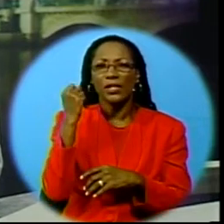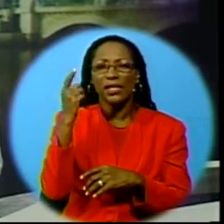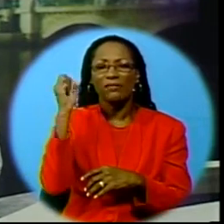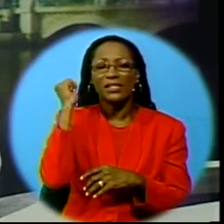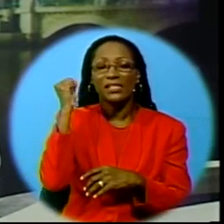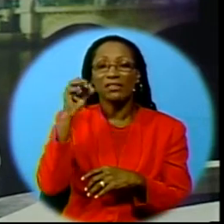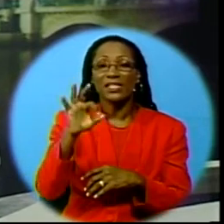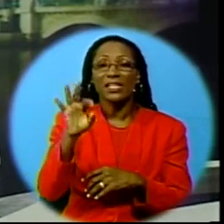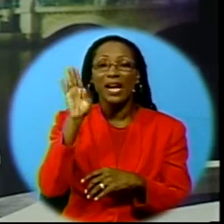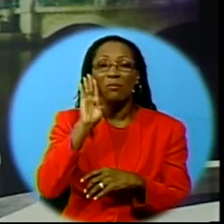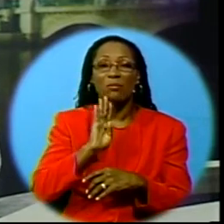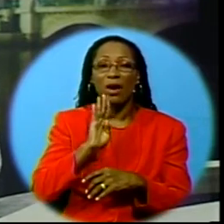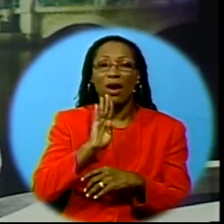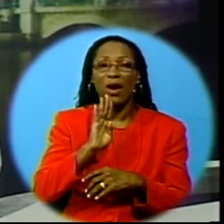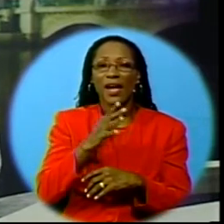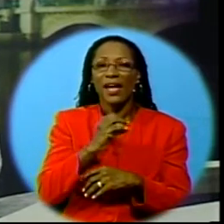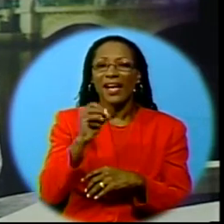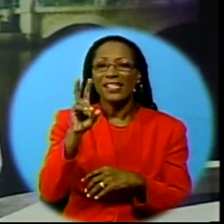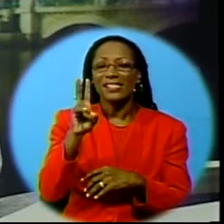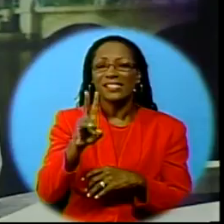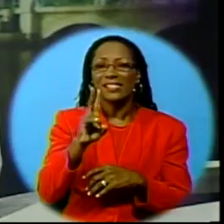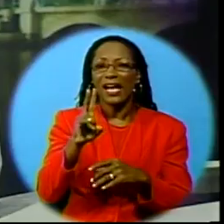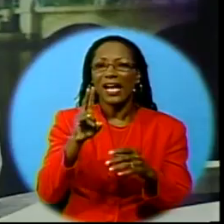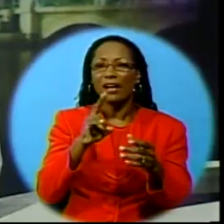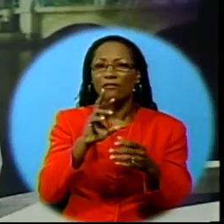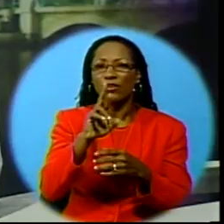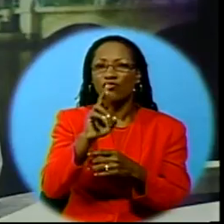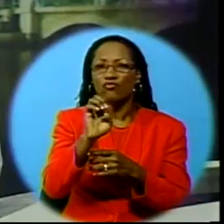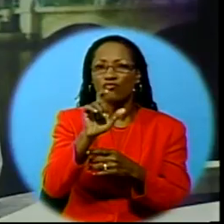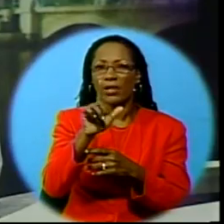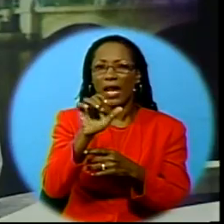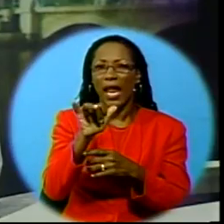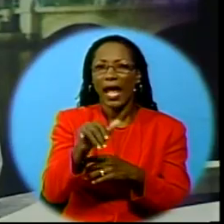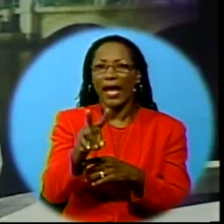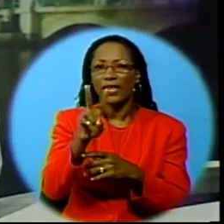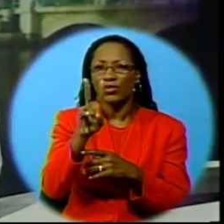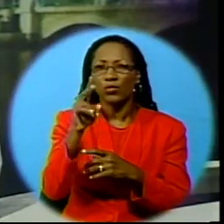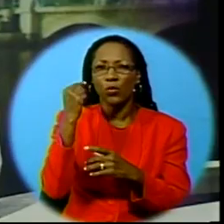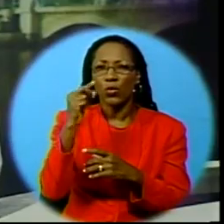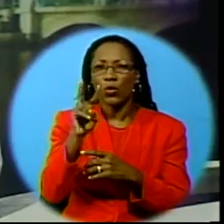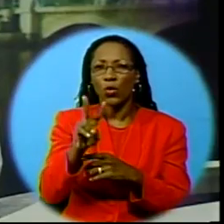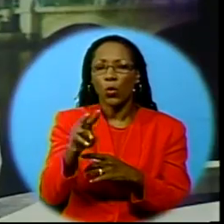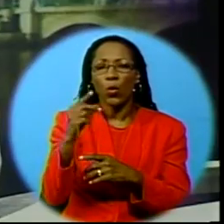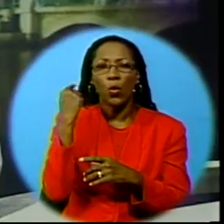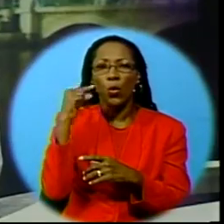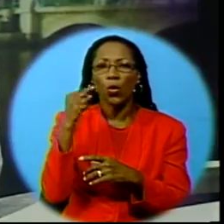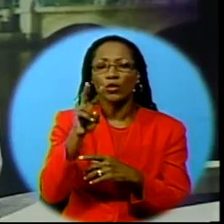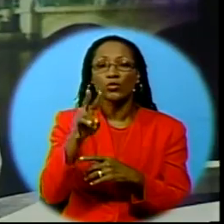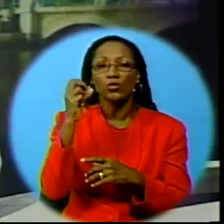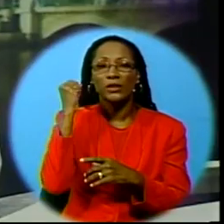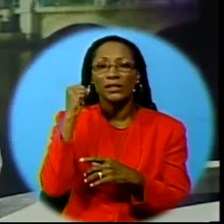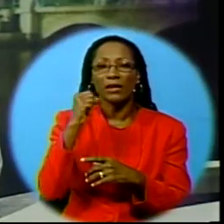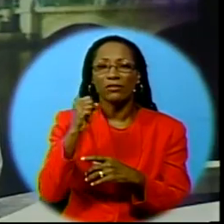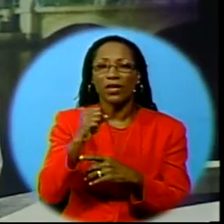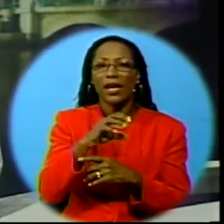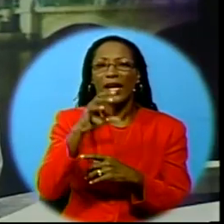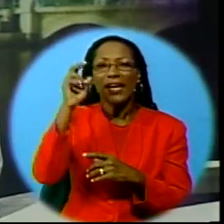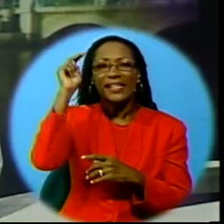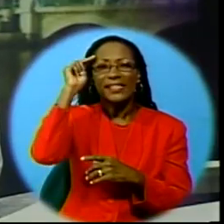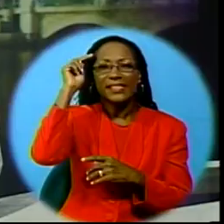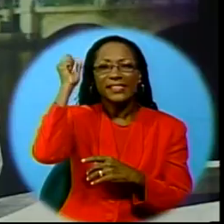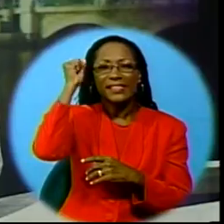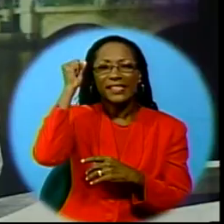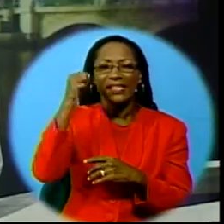won 7 relay medals, 2 gold, 2 silver and 3 bronze. Barbadian swimmer Neil Skinner was the boys 9 to 10 age group champion